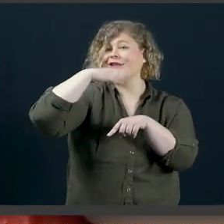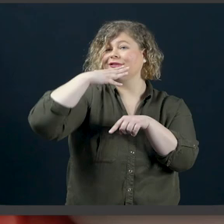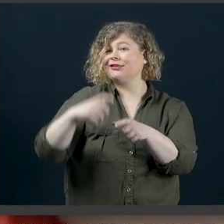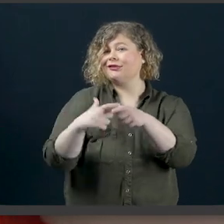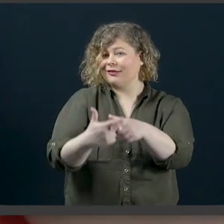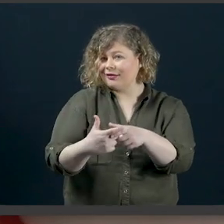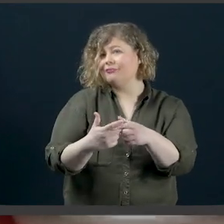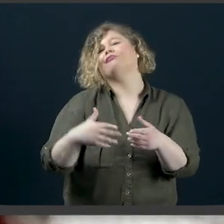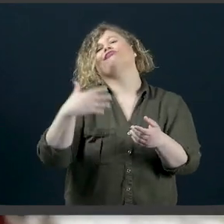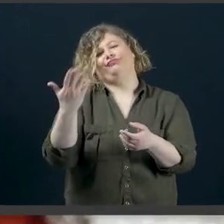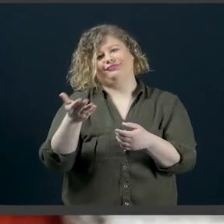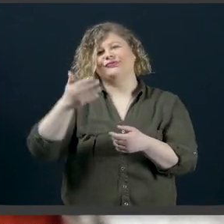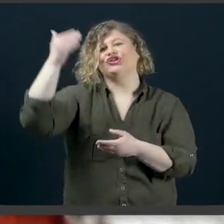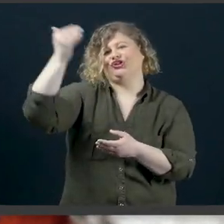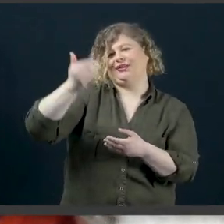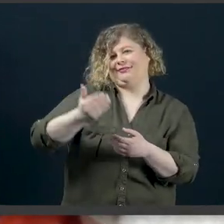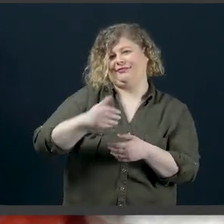course your chicken